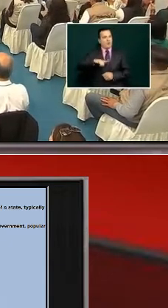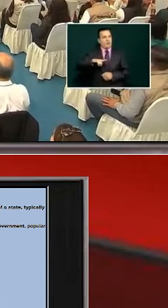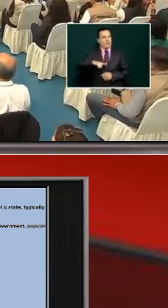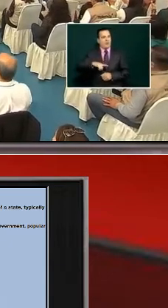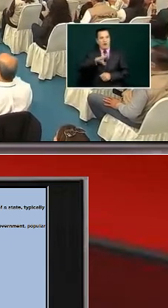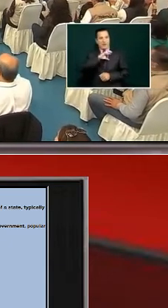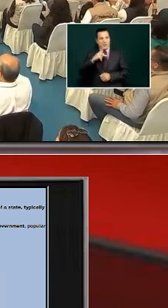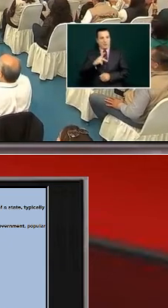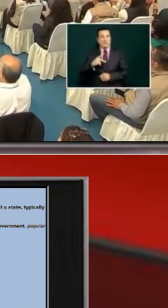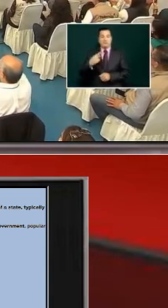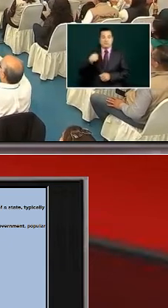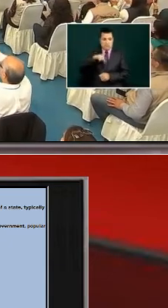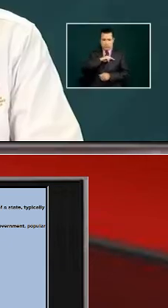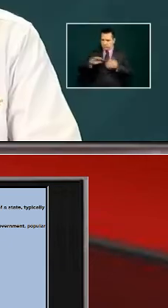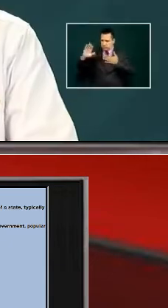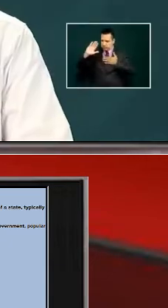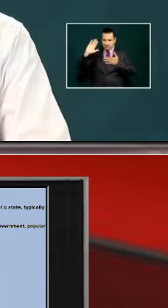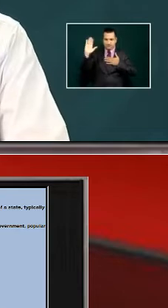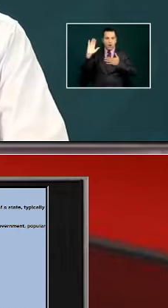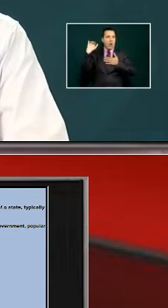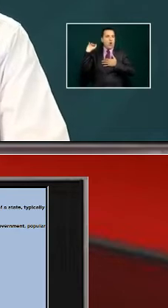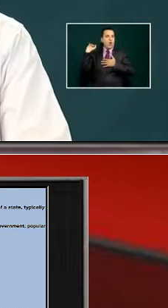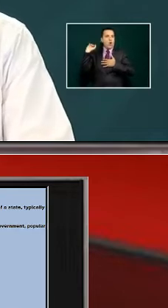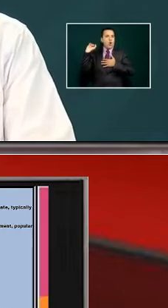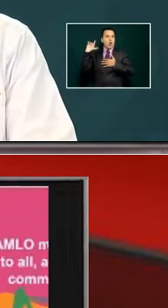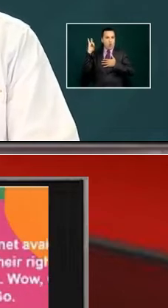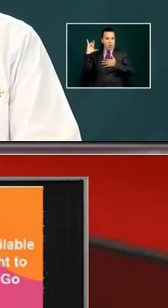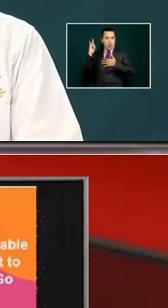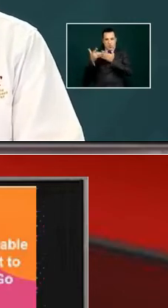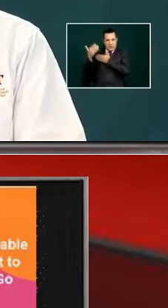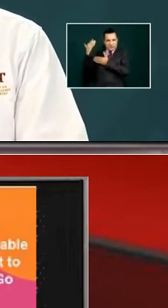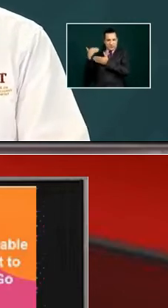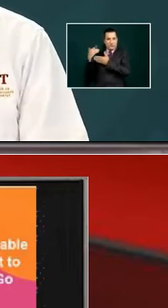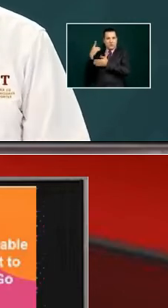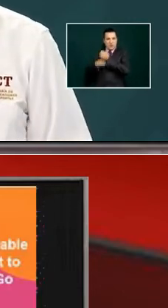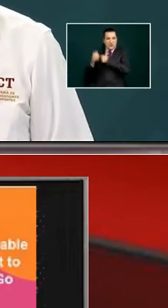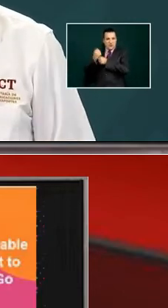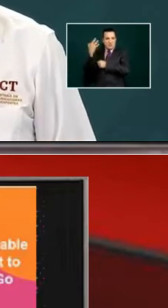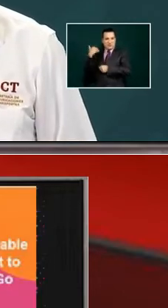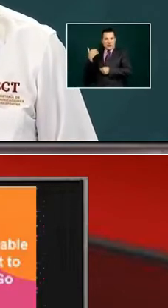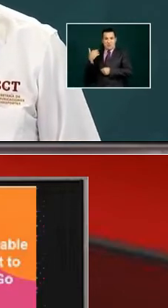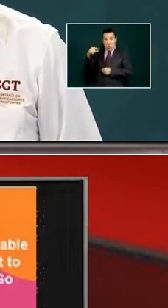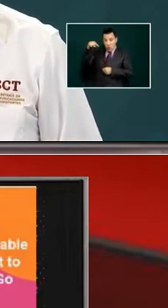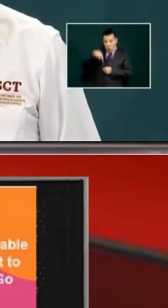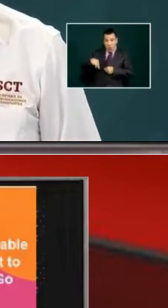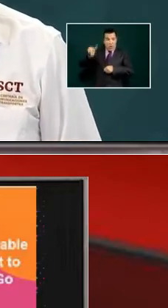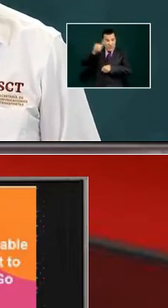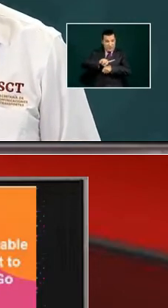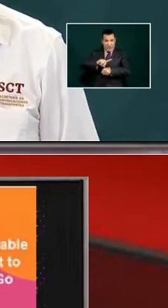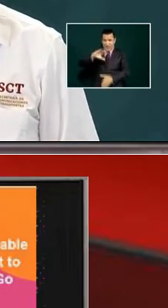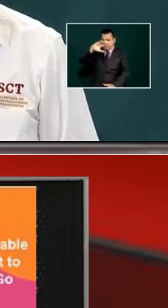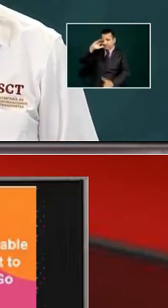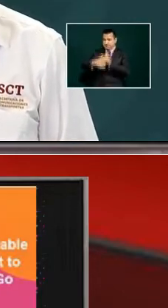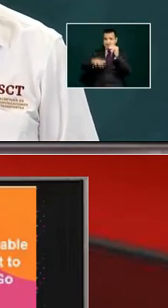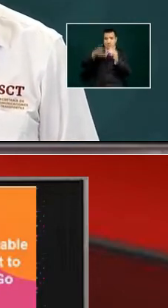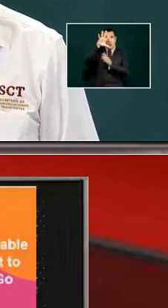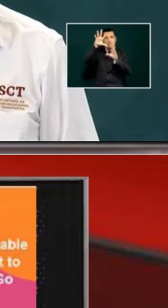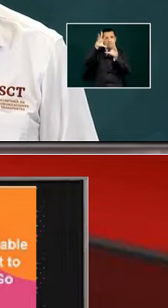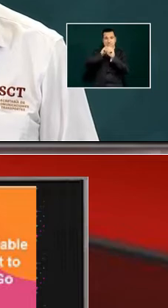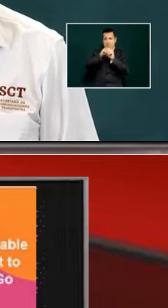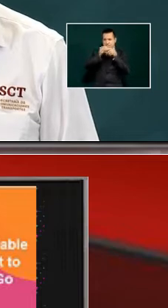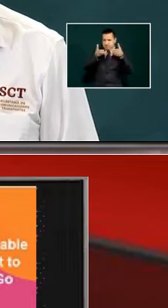we committed to finish by today with the whole row but